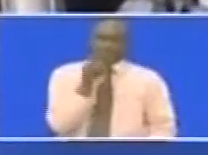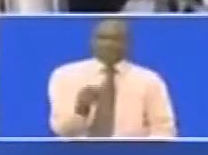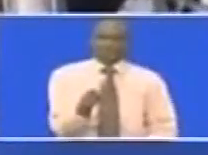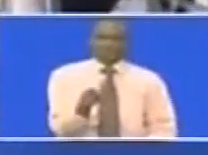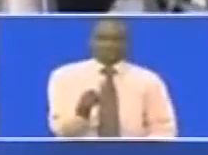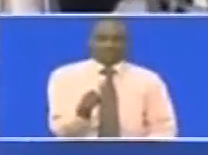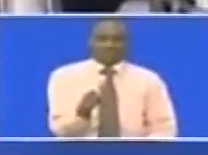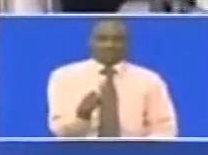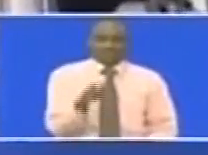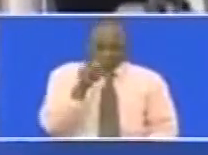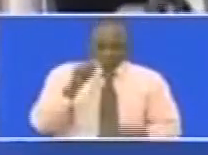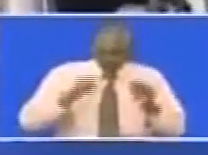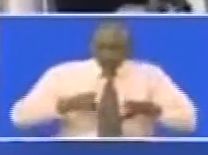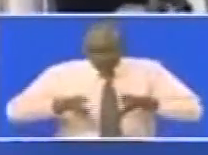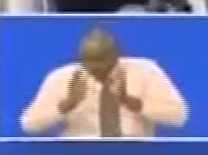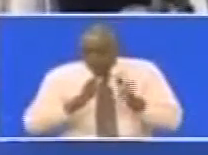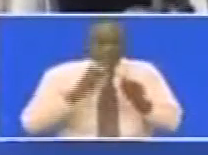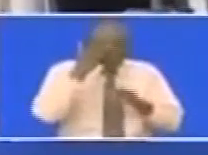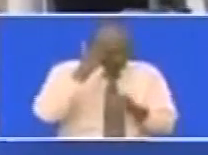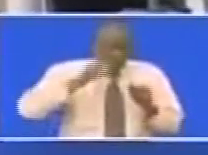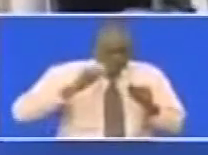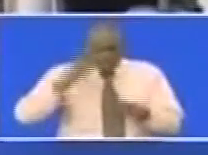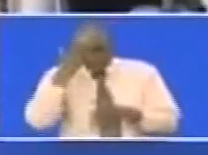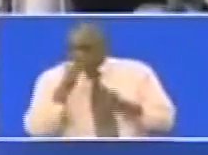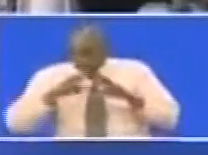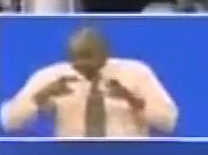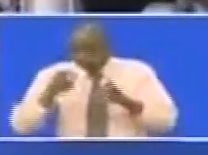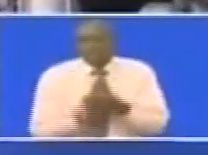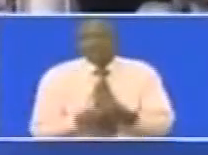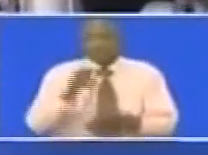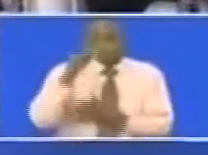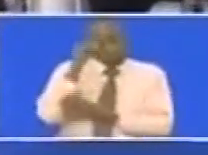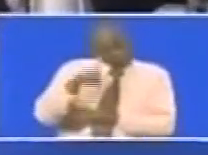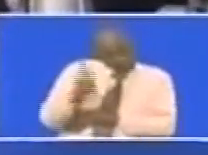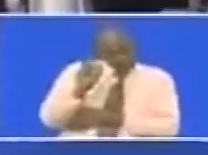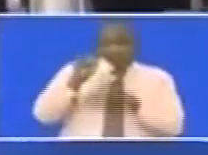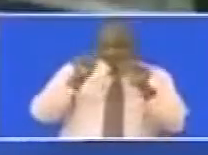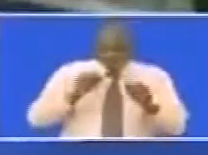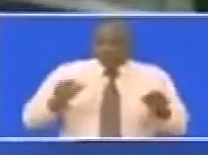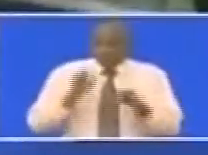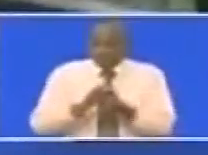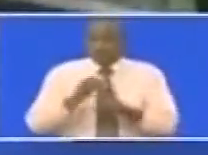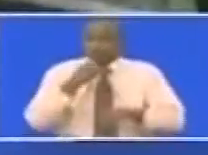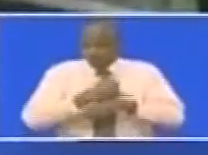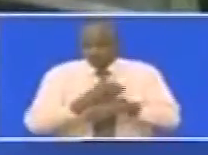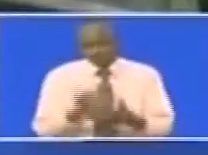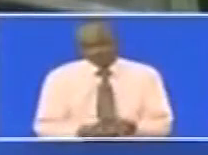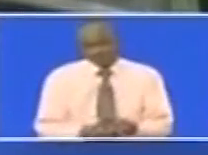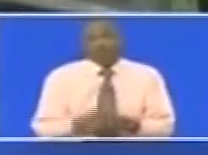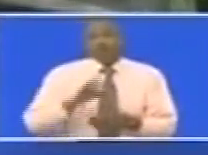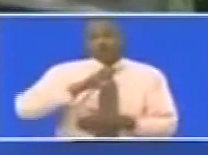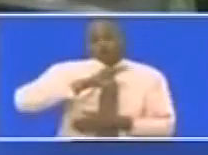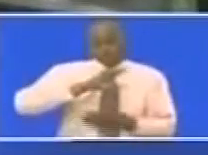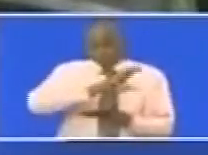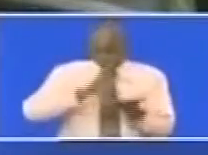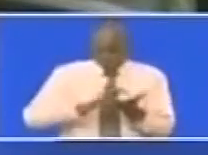will develop mechanisms of how we're going to recover from the students, whether through the institution. Constituency, we are now